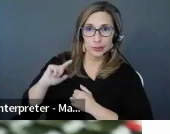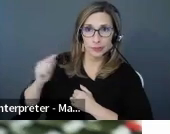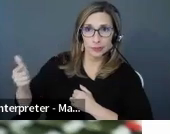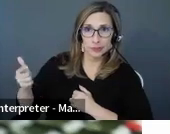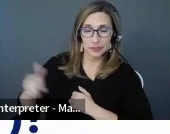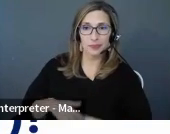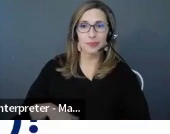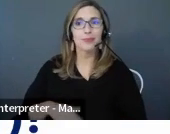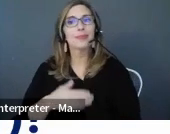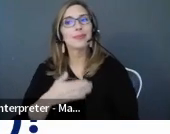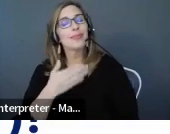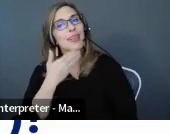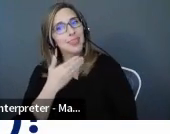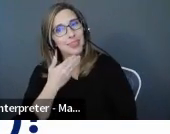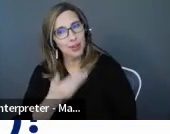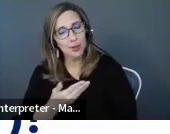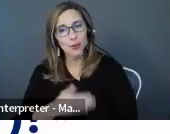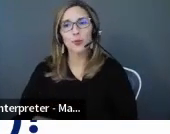Thanks, Lisa.